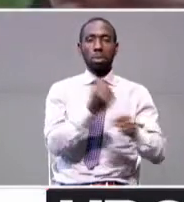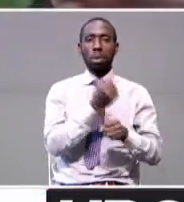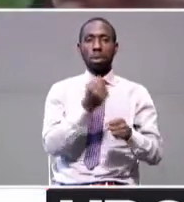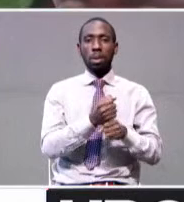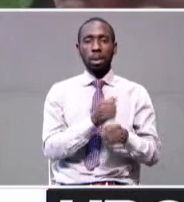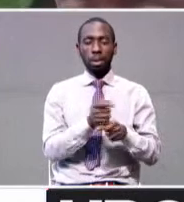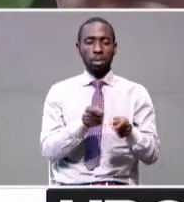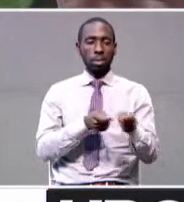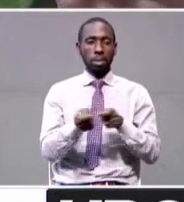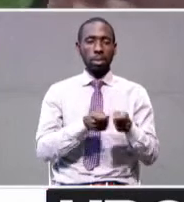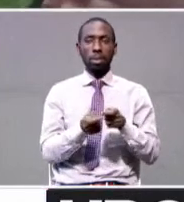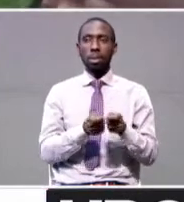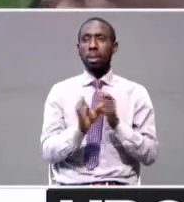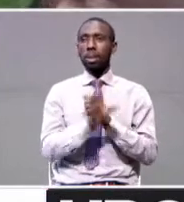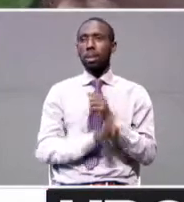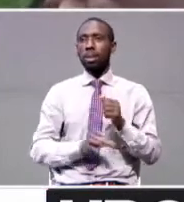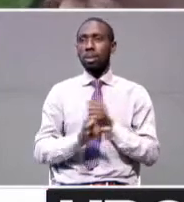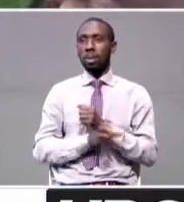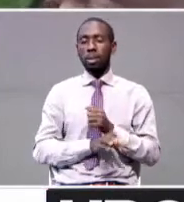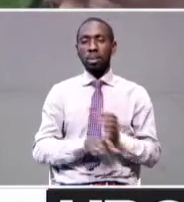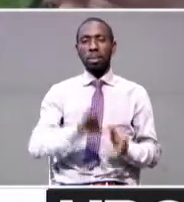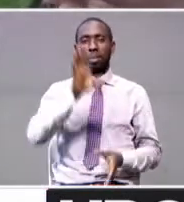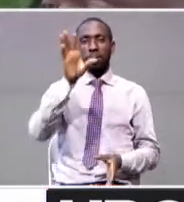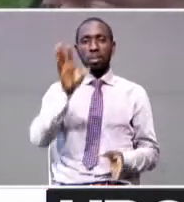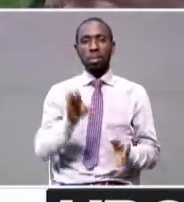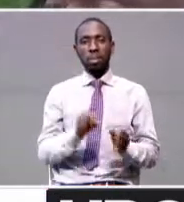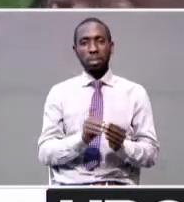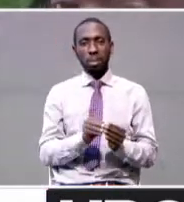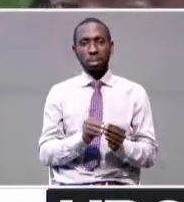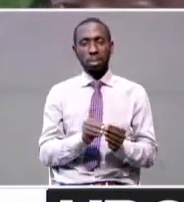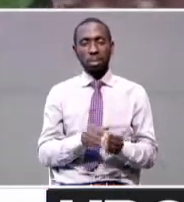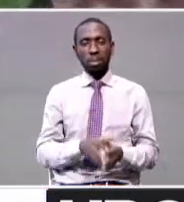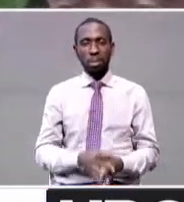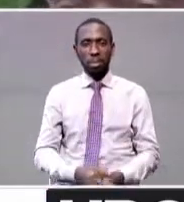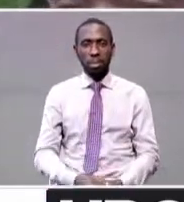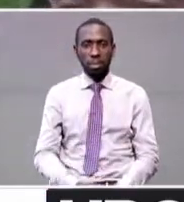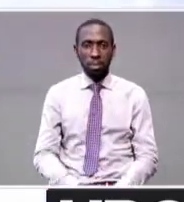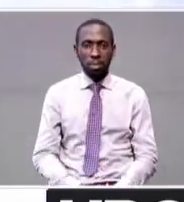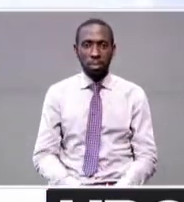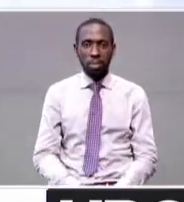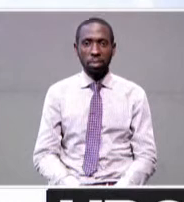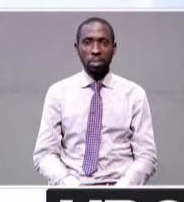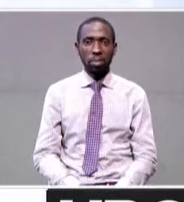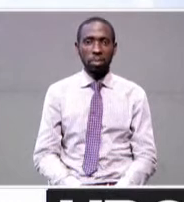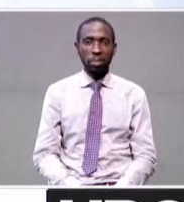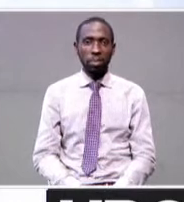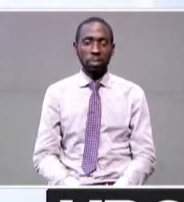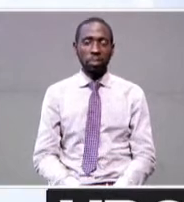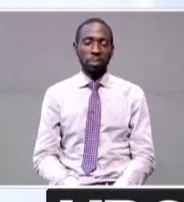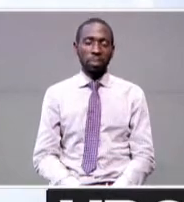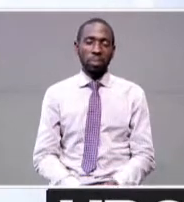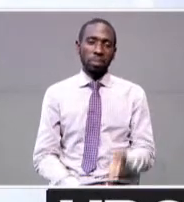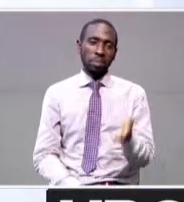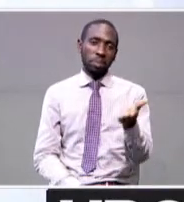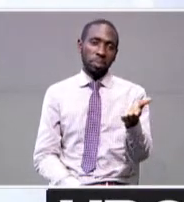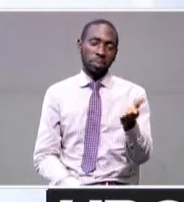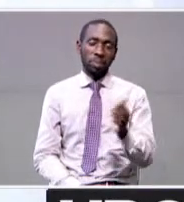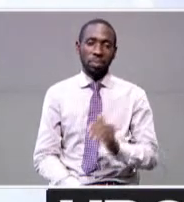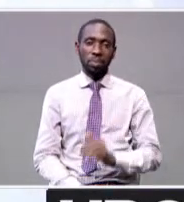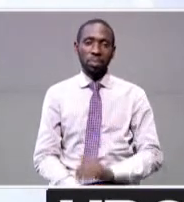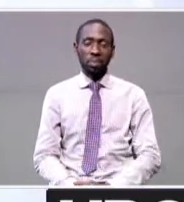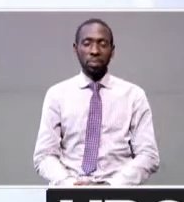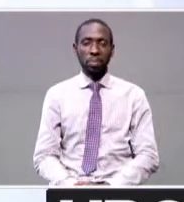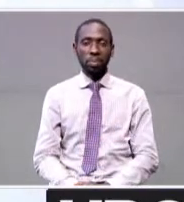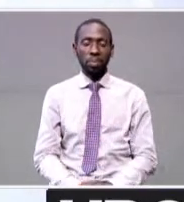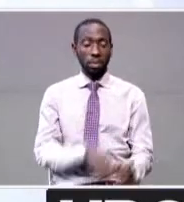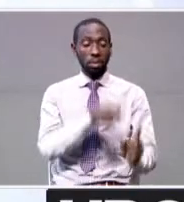Nze Sula Kagugube. Era sebo nafsi. Wane Entebbe. Okusinzira kusemateeka wa forward DP. Kale mukawefube